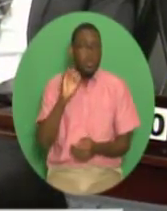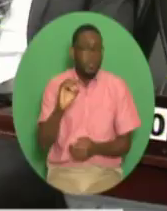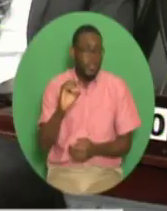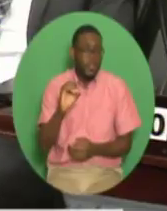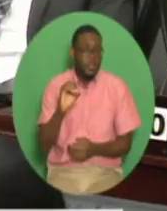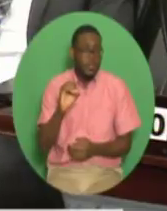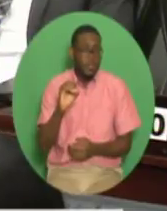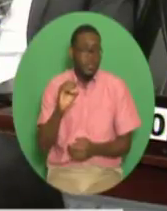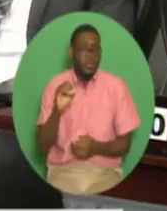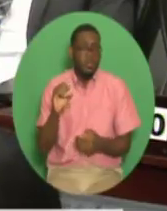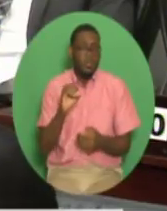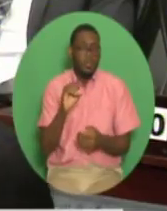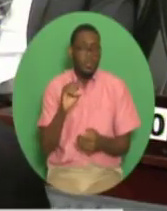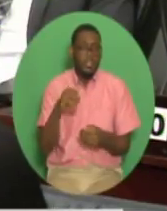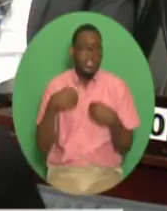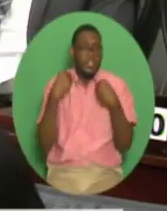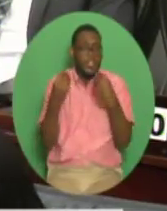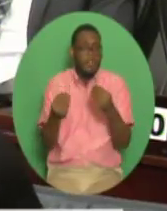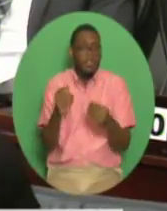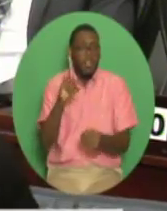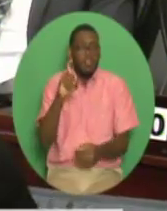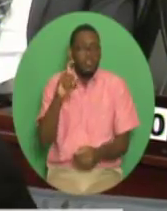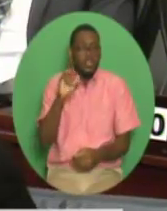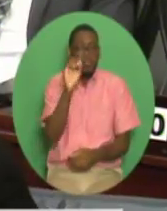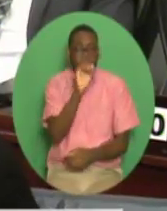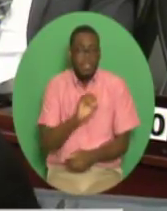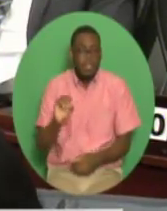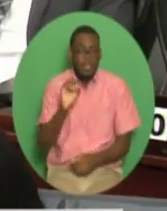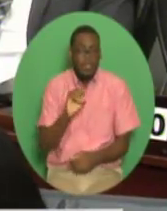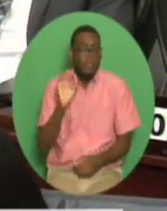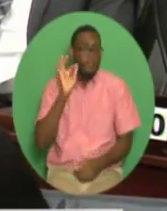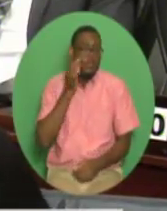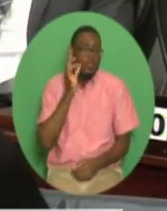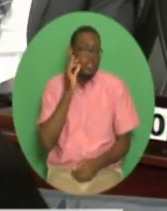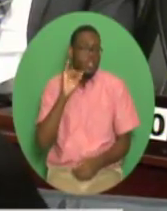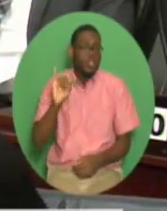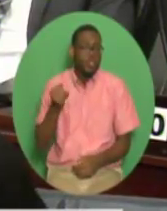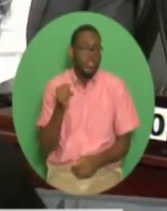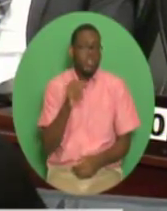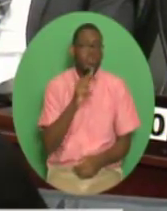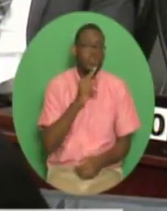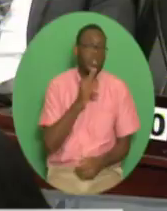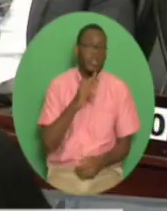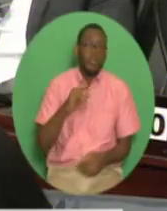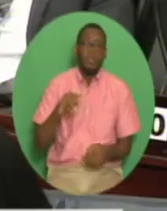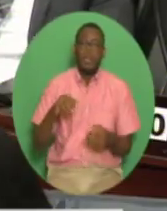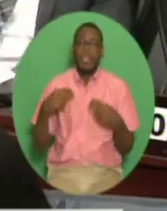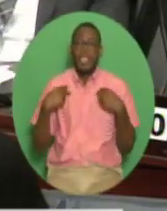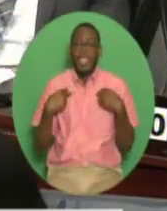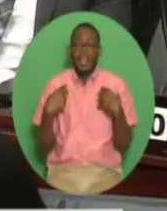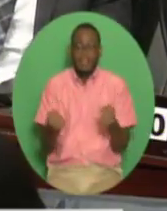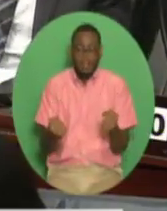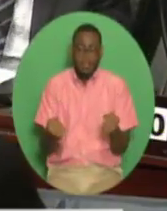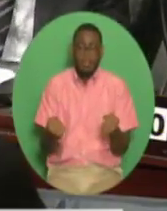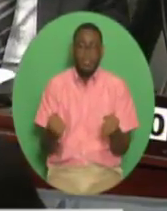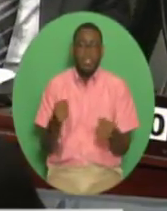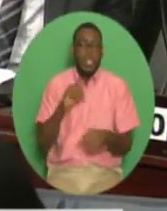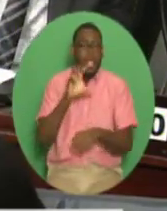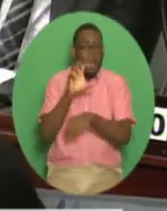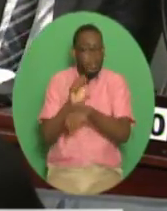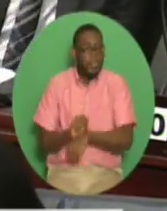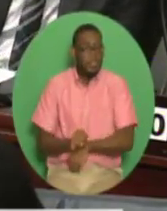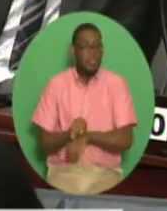100% fruit juices and water that will promote healthy eating habits among our